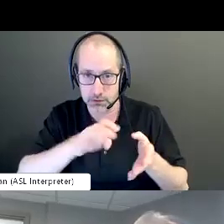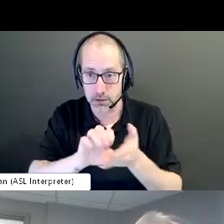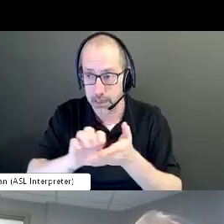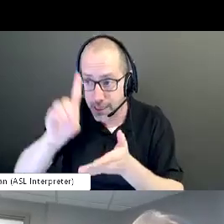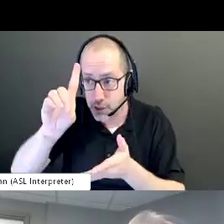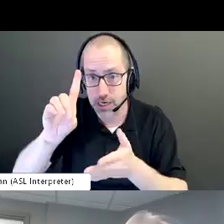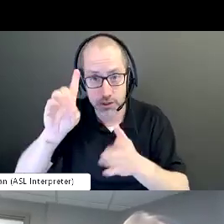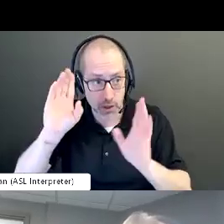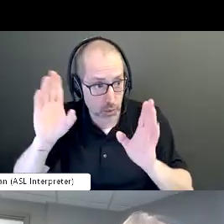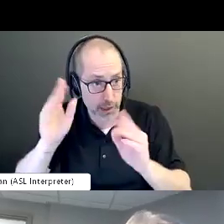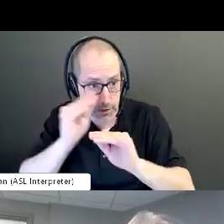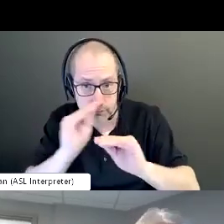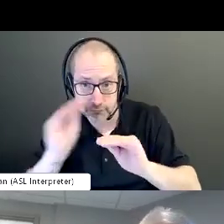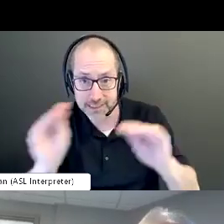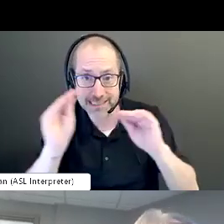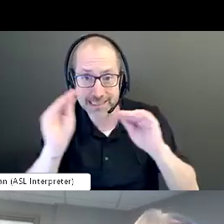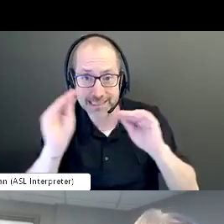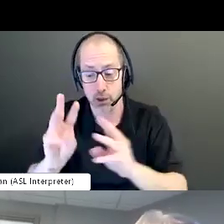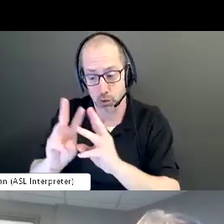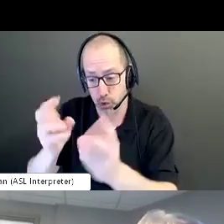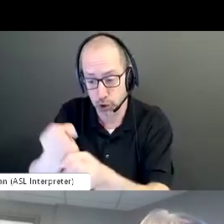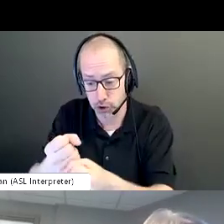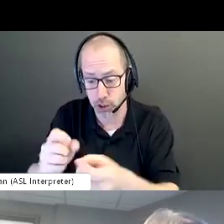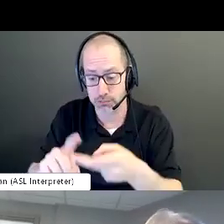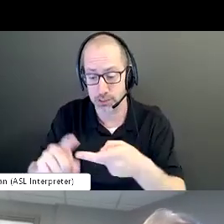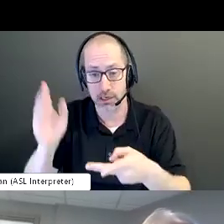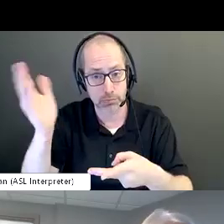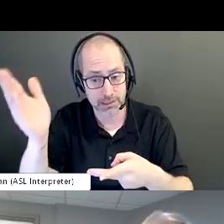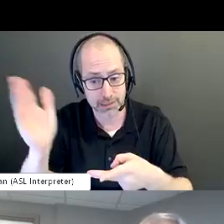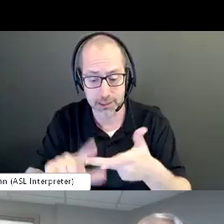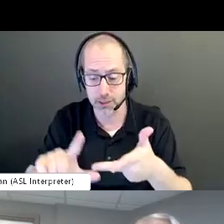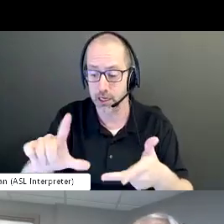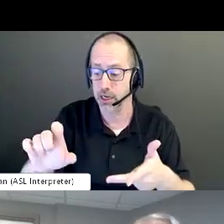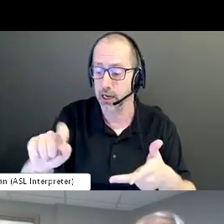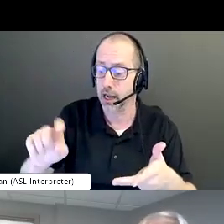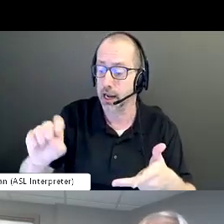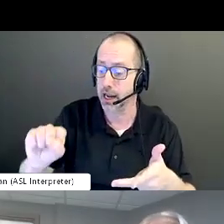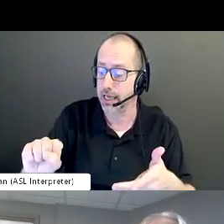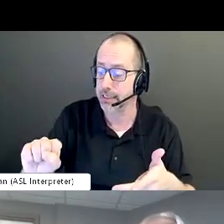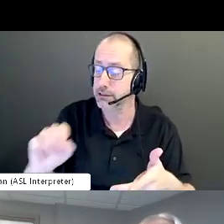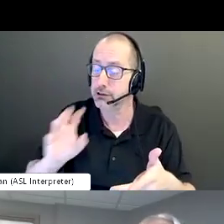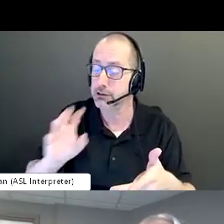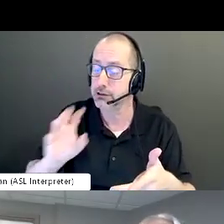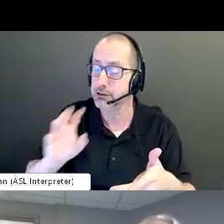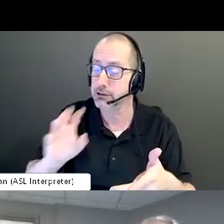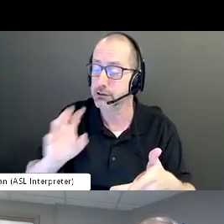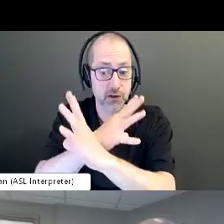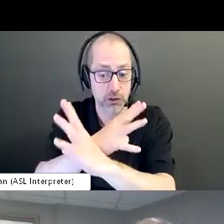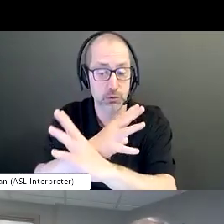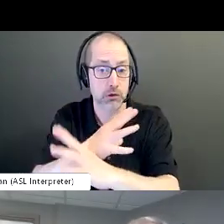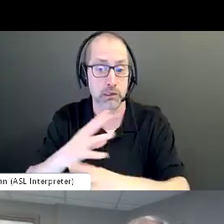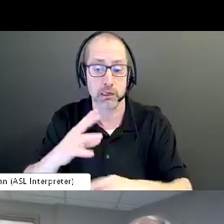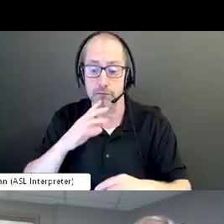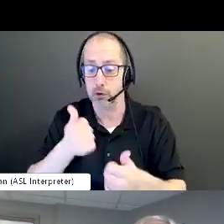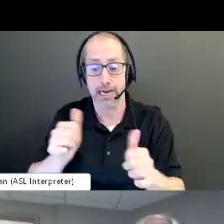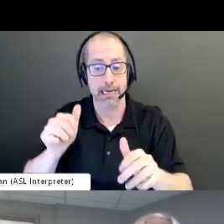awareness, we offer workshops, presentations, and Let's Talk virtual sessions open to all residents of Newfoundland and